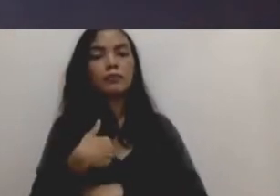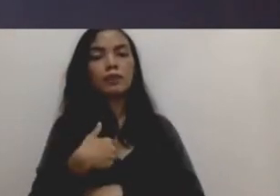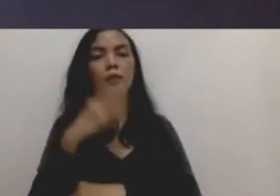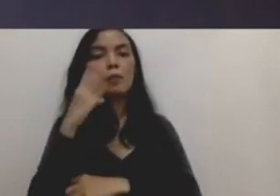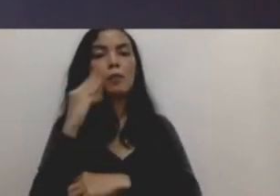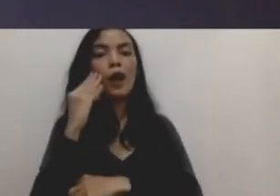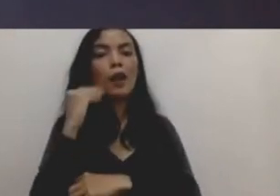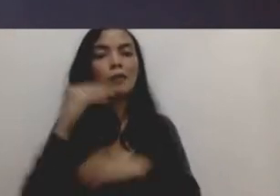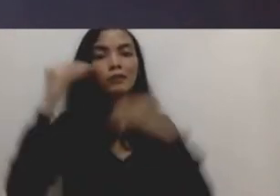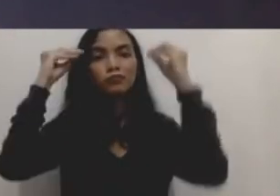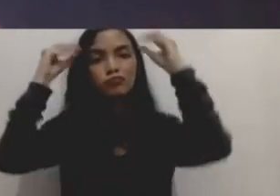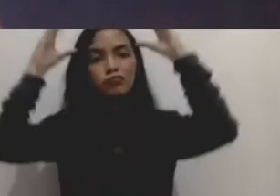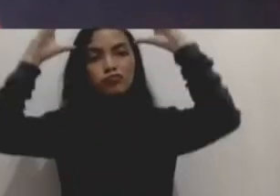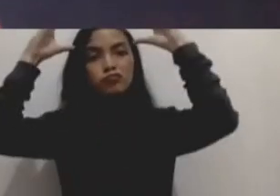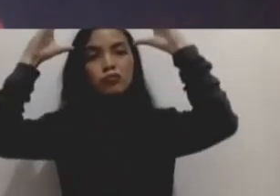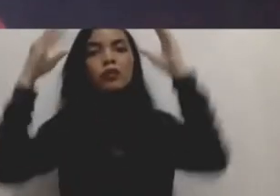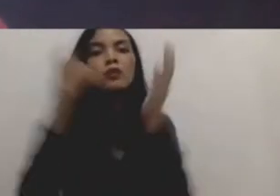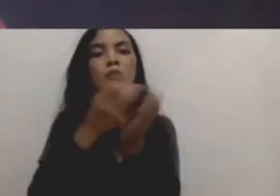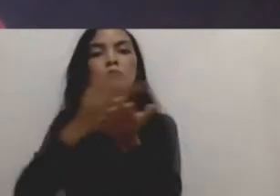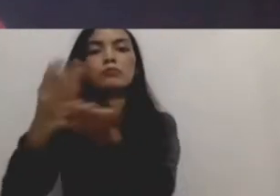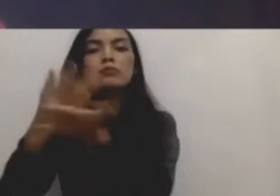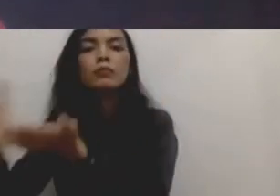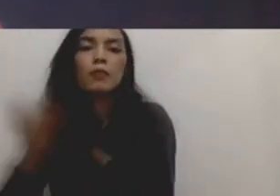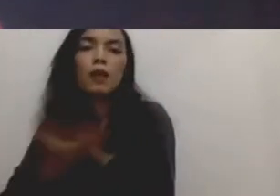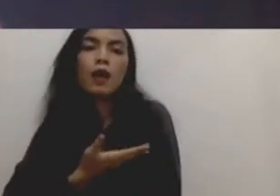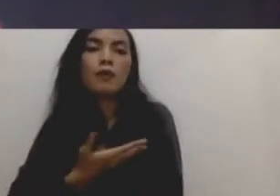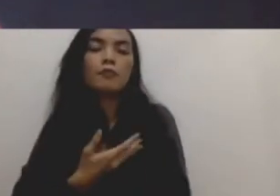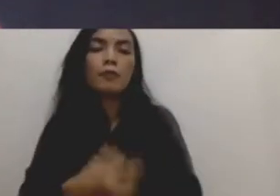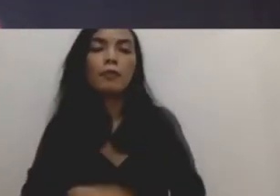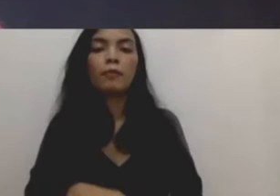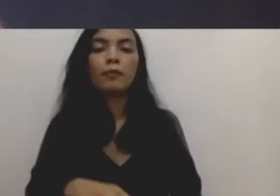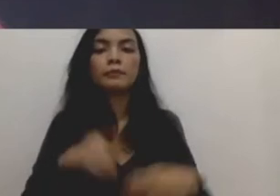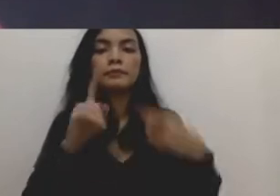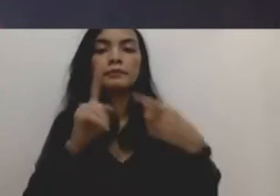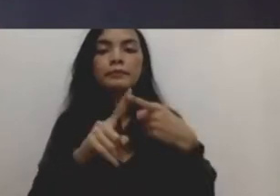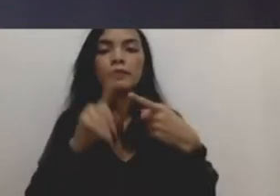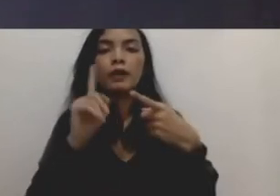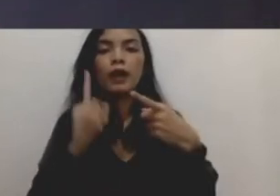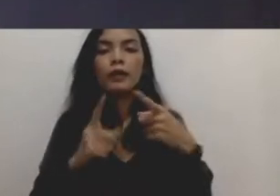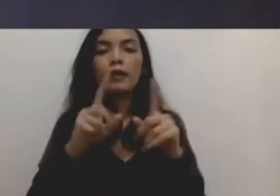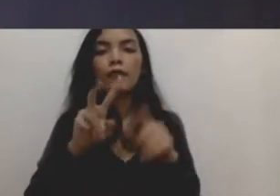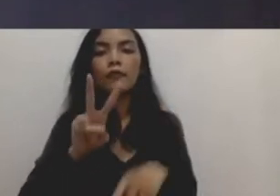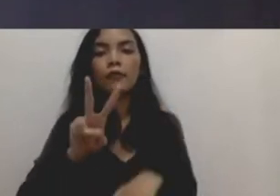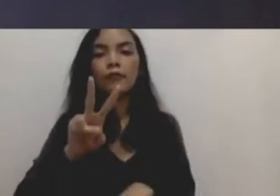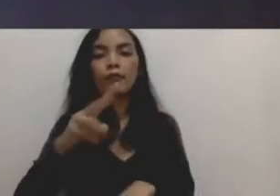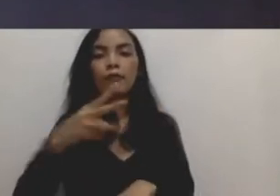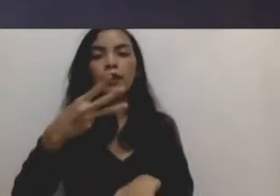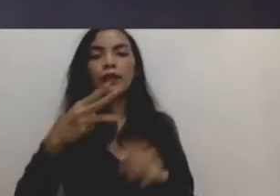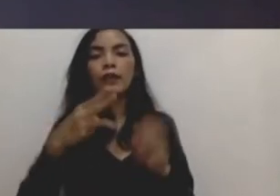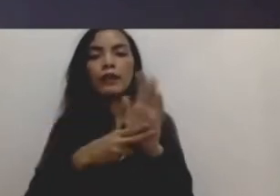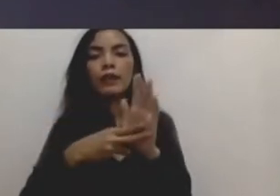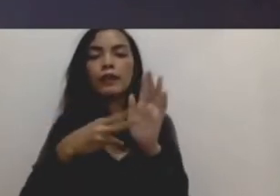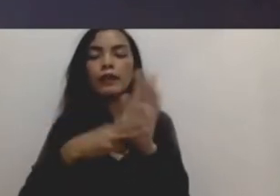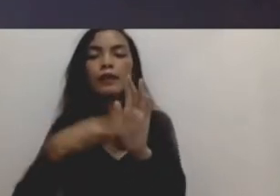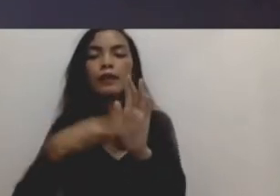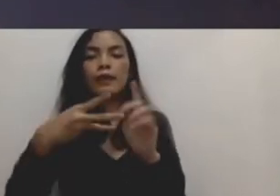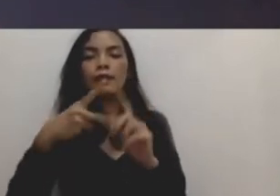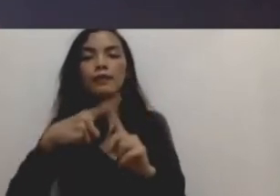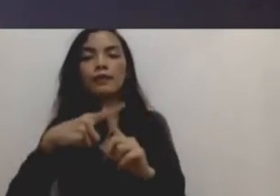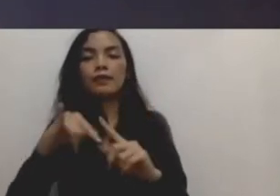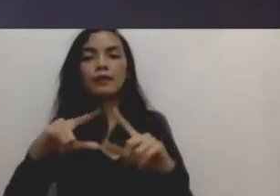expertise in these global issues. First, we have Ibu Venesia Recurrence Danes,